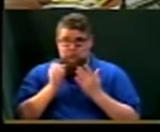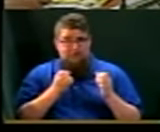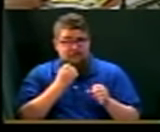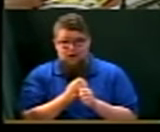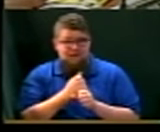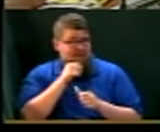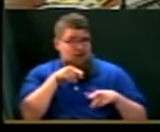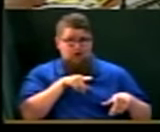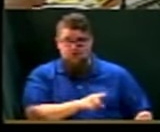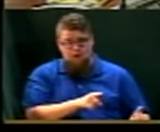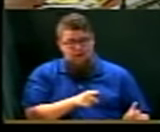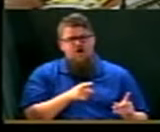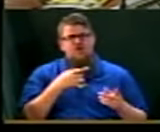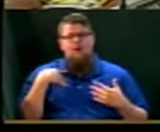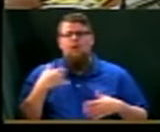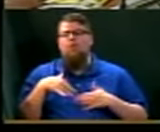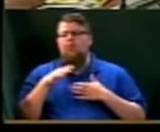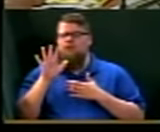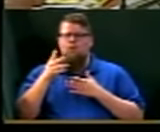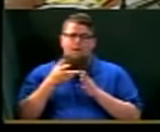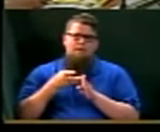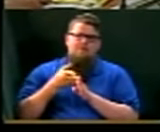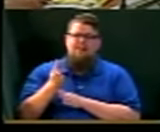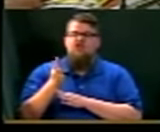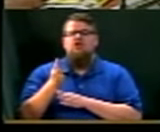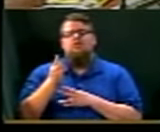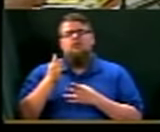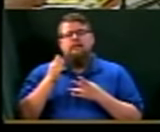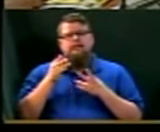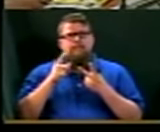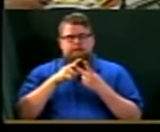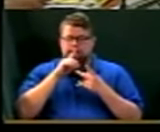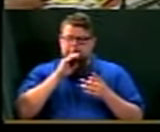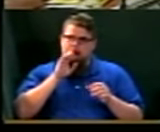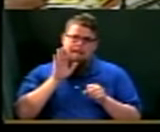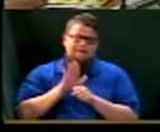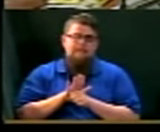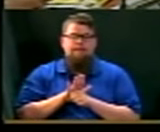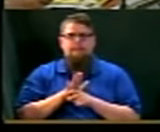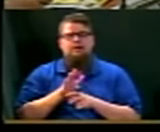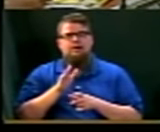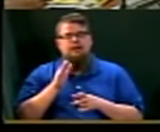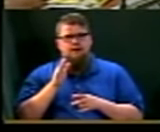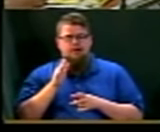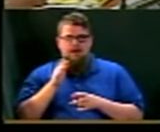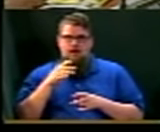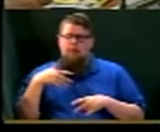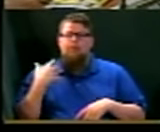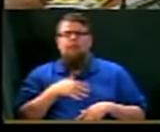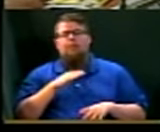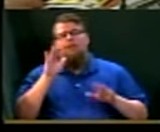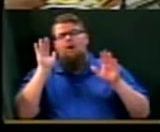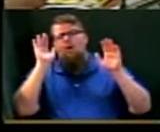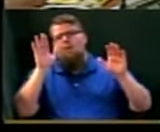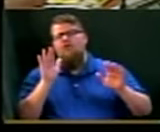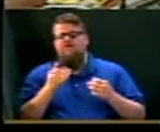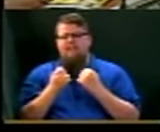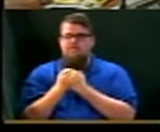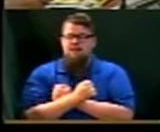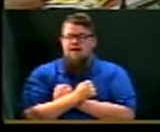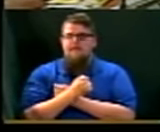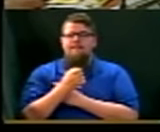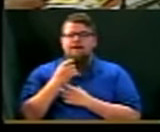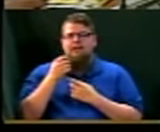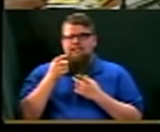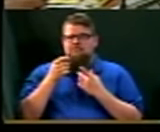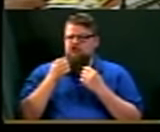the professionalism and the commitment and the absolute love for children and